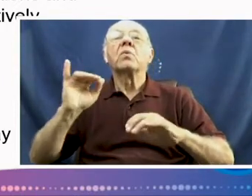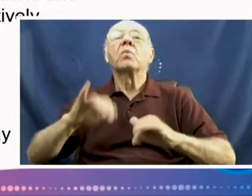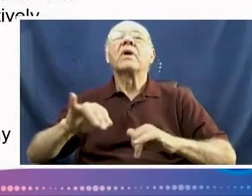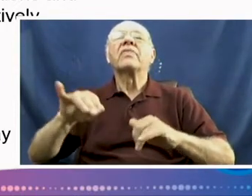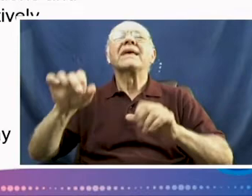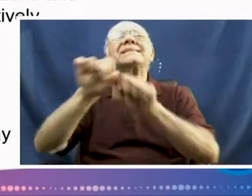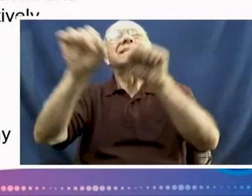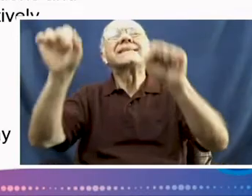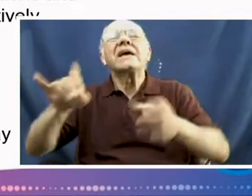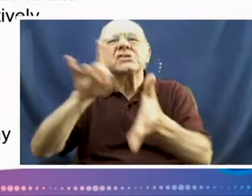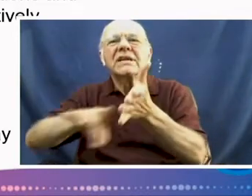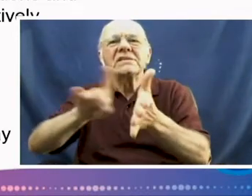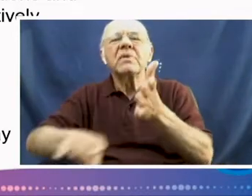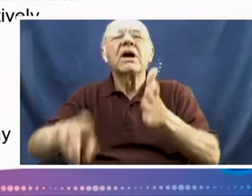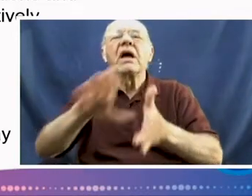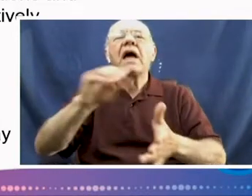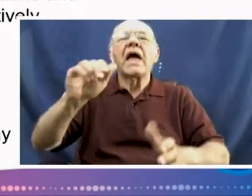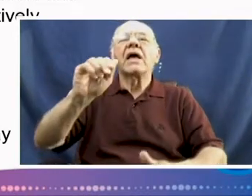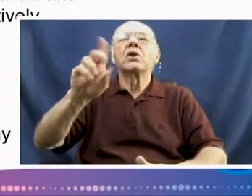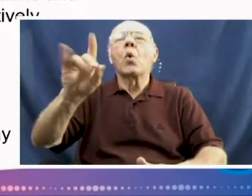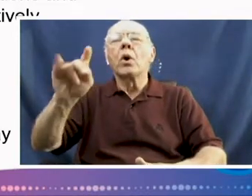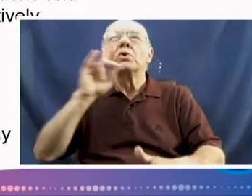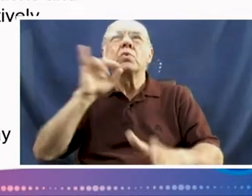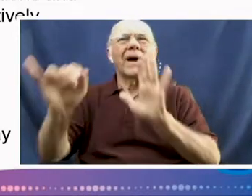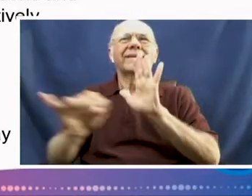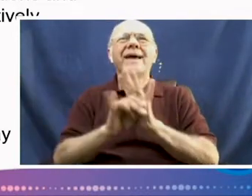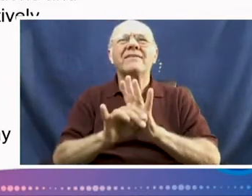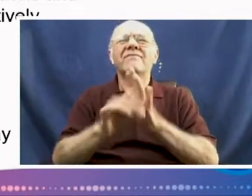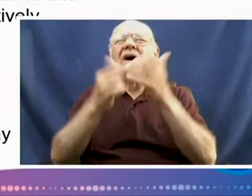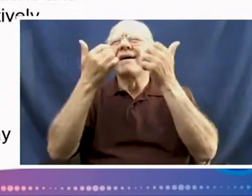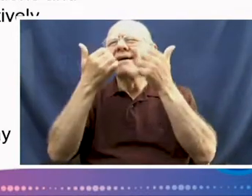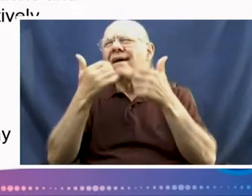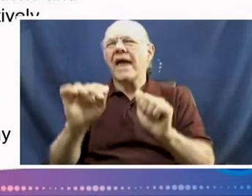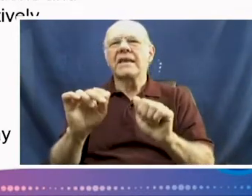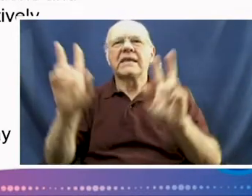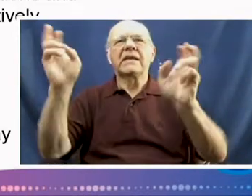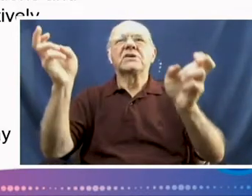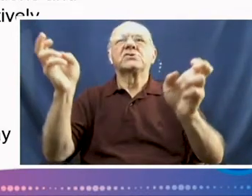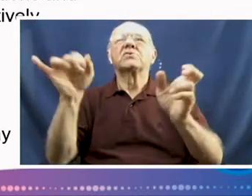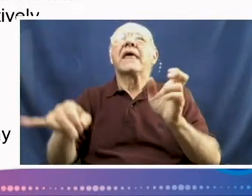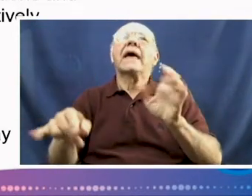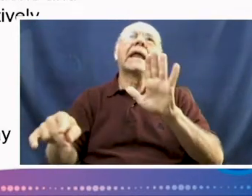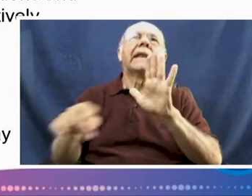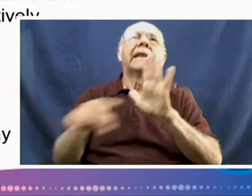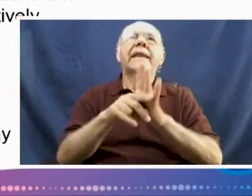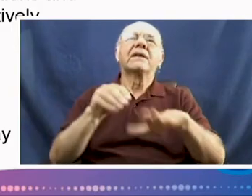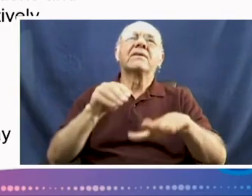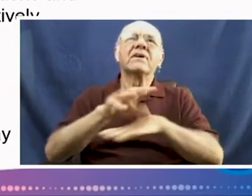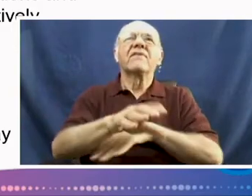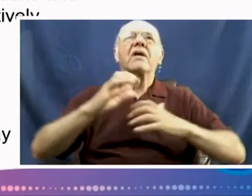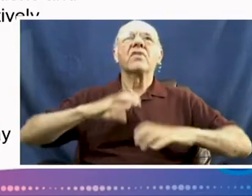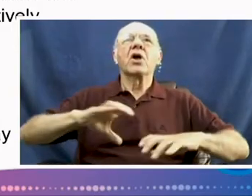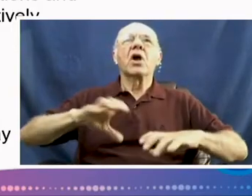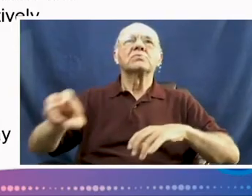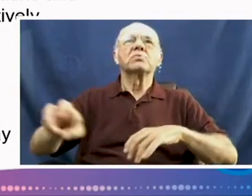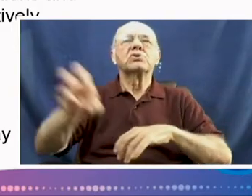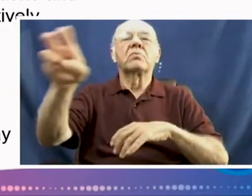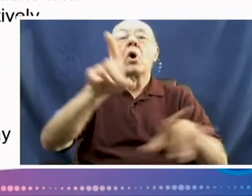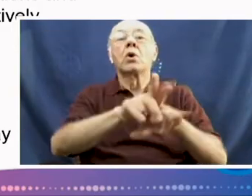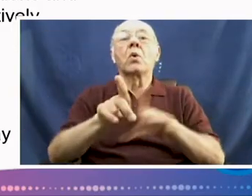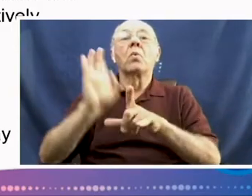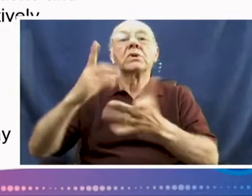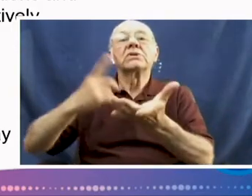and audits to identify and address any issues that may negatively affect the customer journey. And I will cover